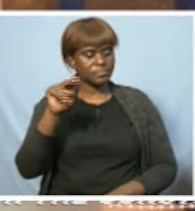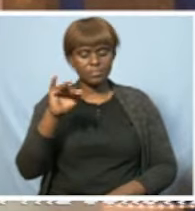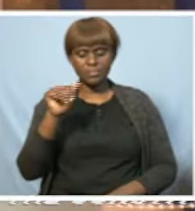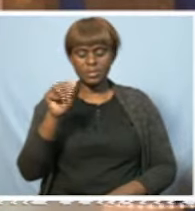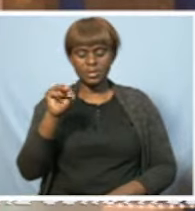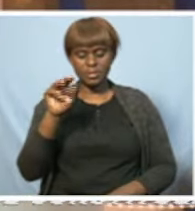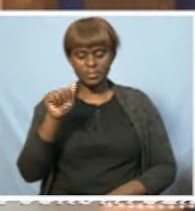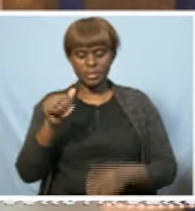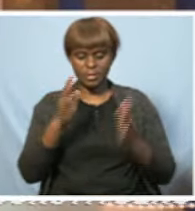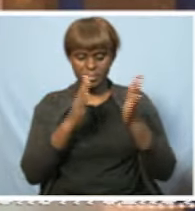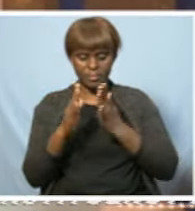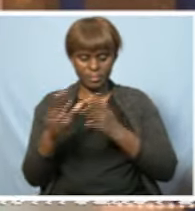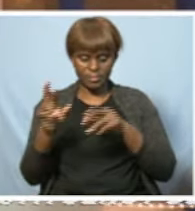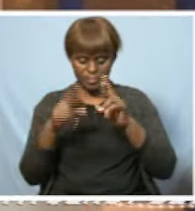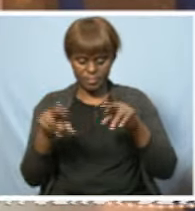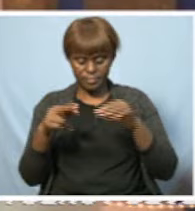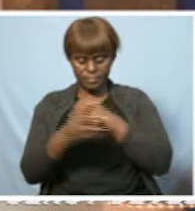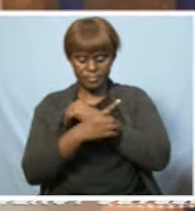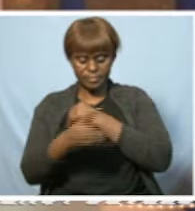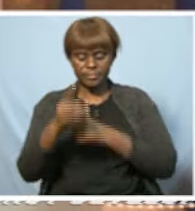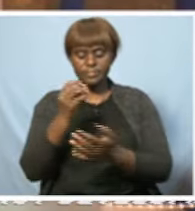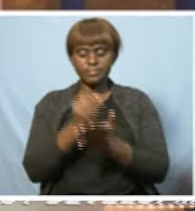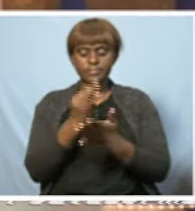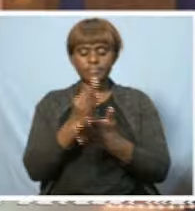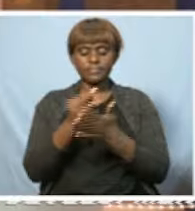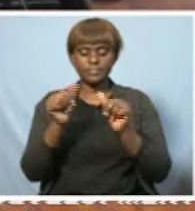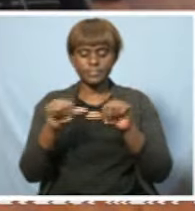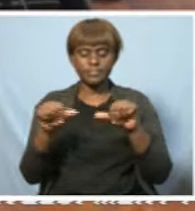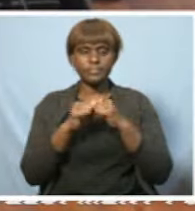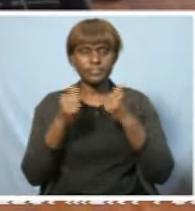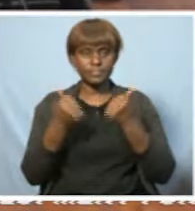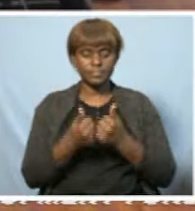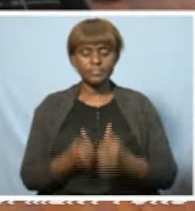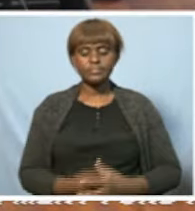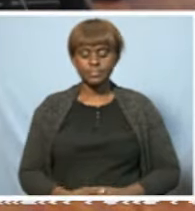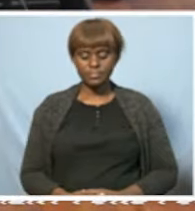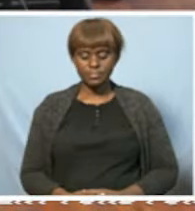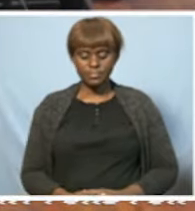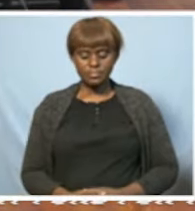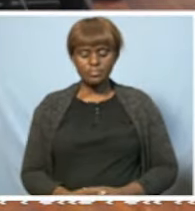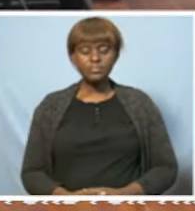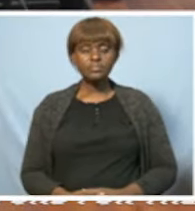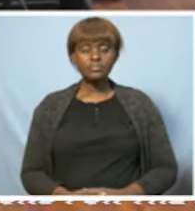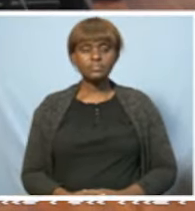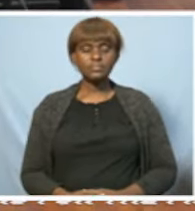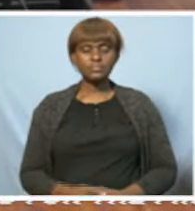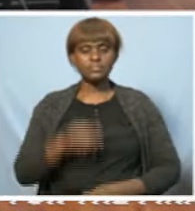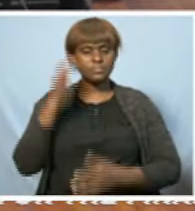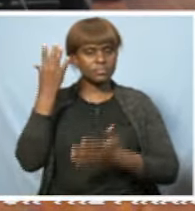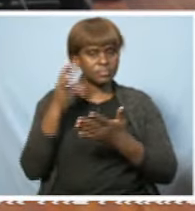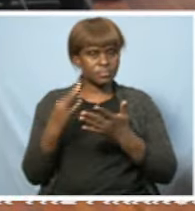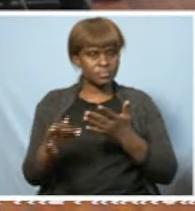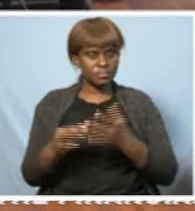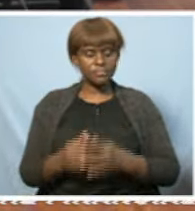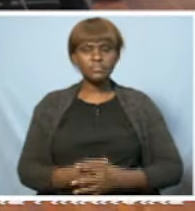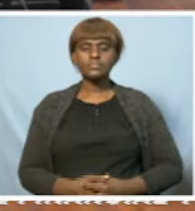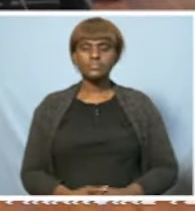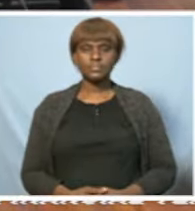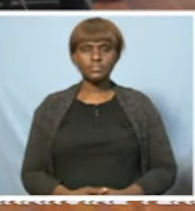from the Planning and Research Department, Office of the Auditor General. Thank you so much, Secretariat.